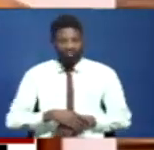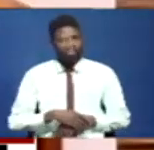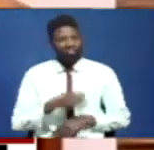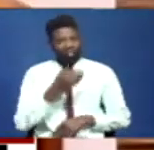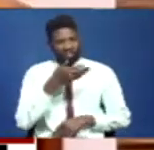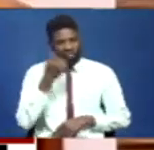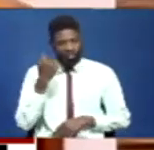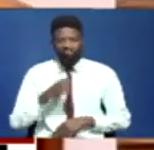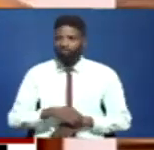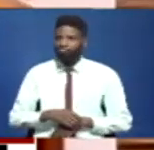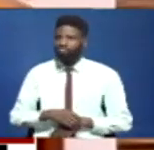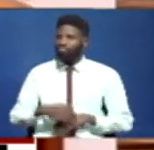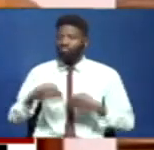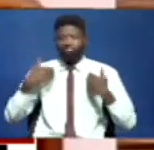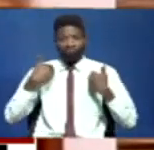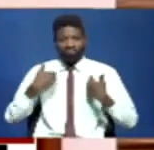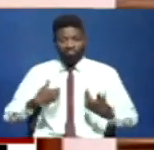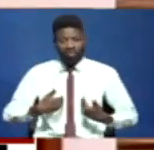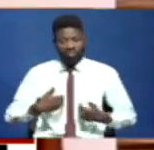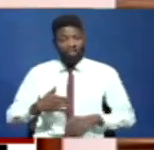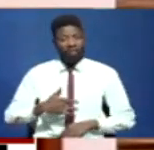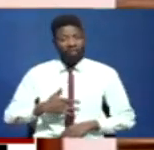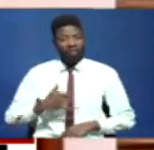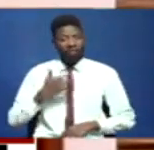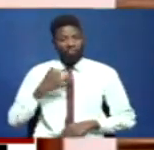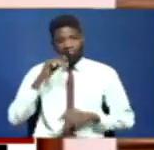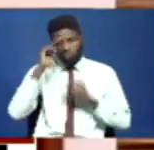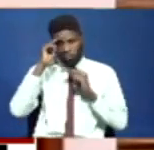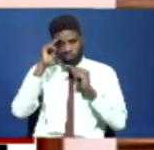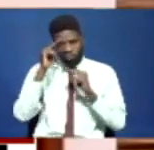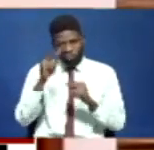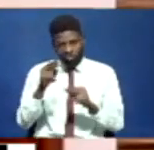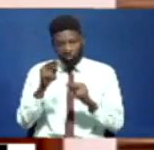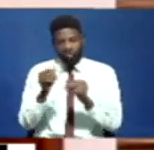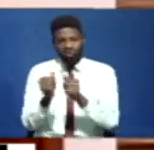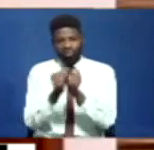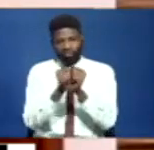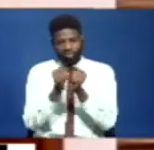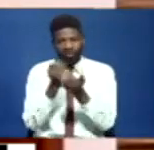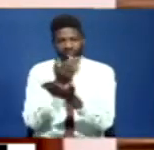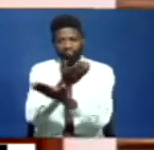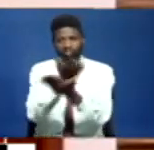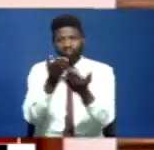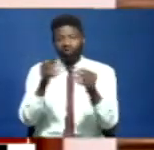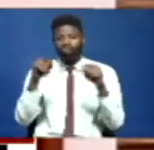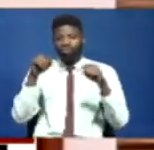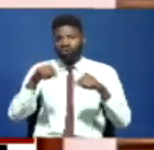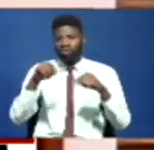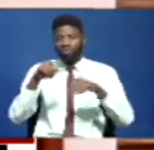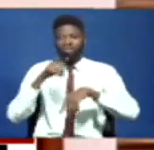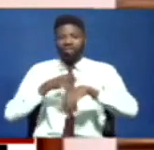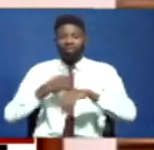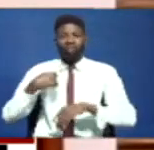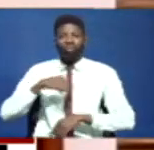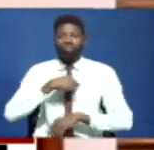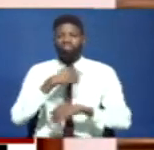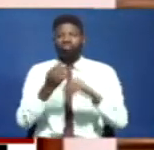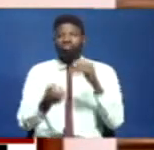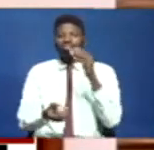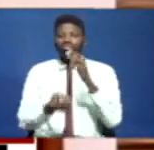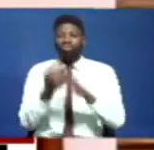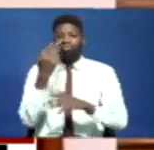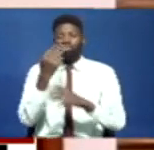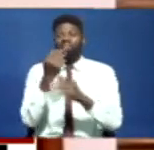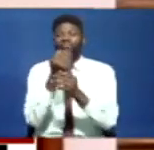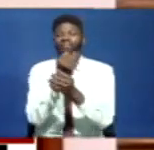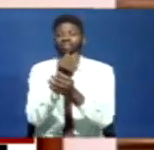It gives me great honor to be here with you today as we launch the free-to-air broadcast of